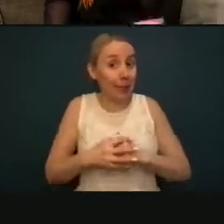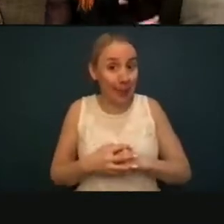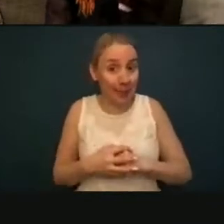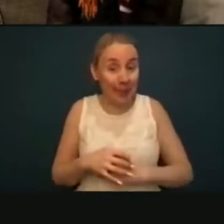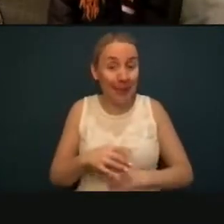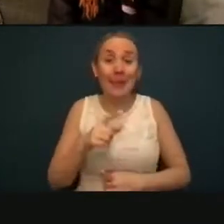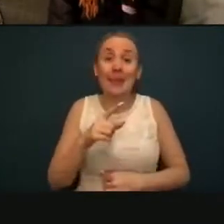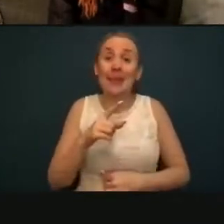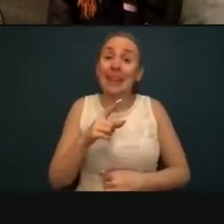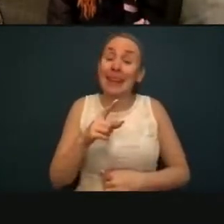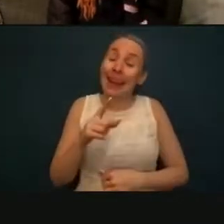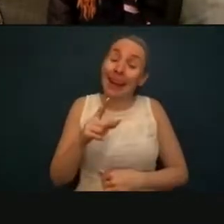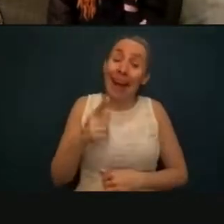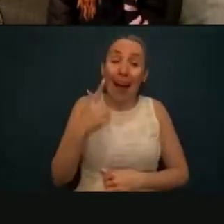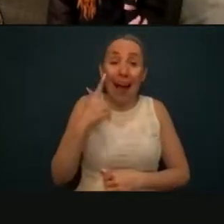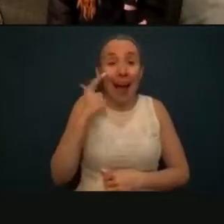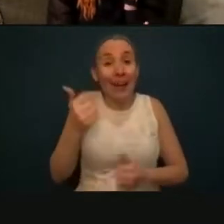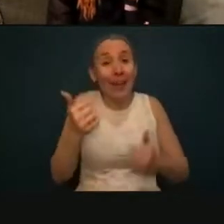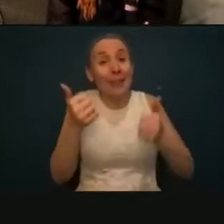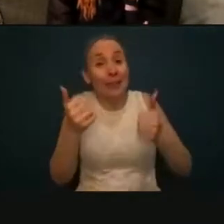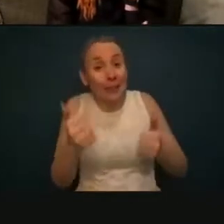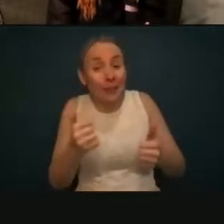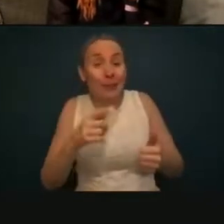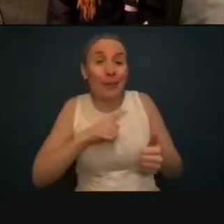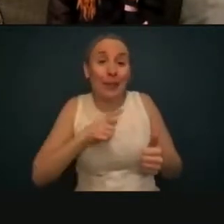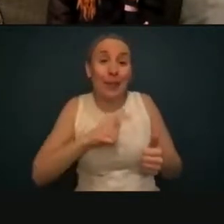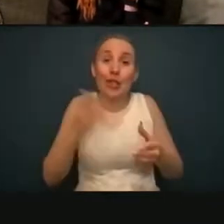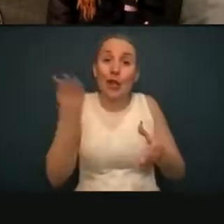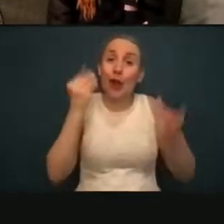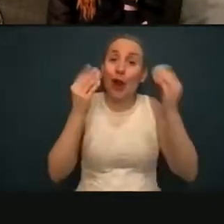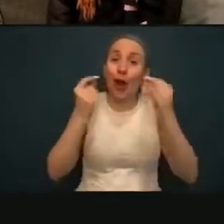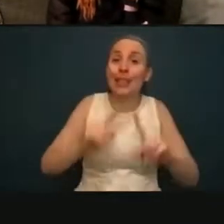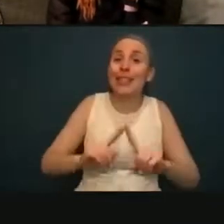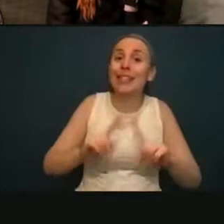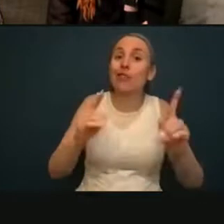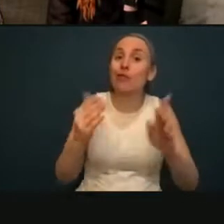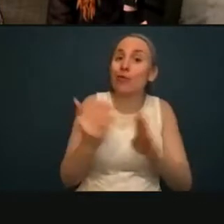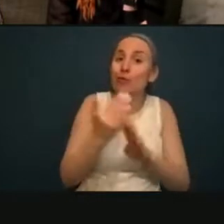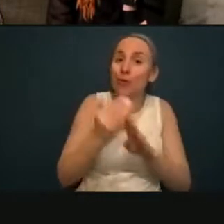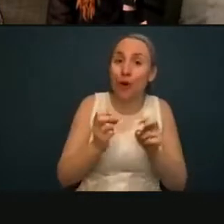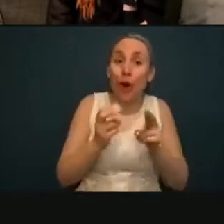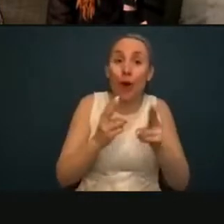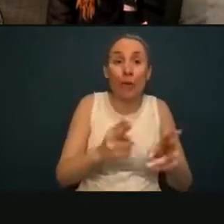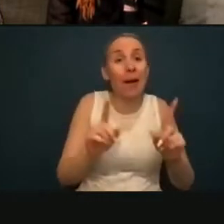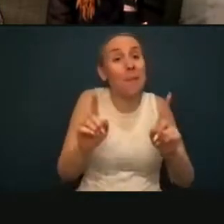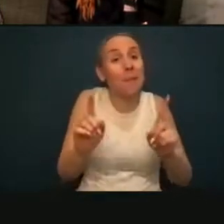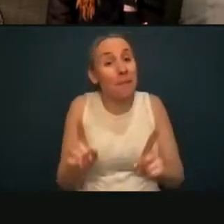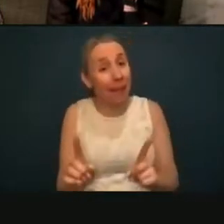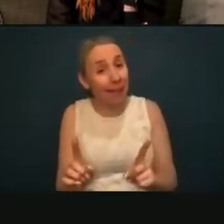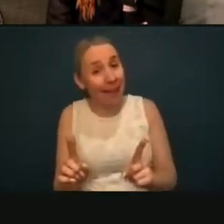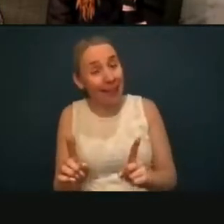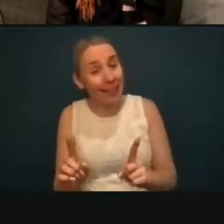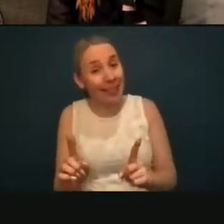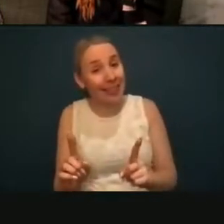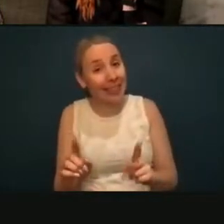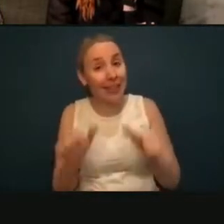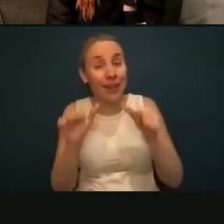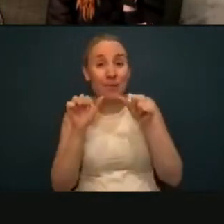learn other kinds of work, but I prefer like we